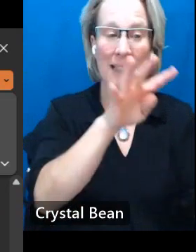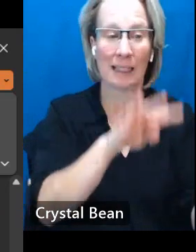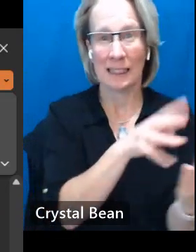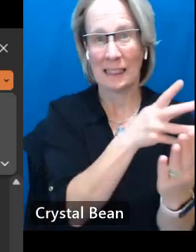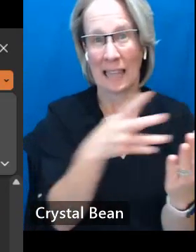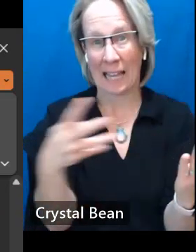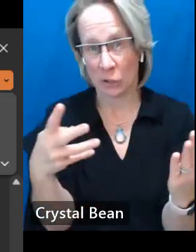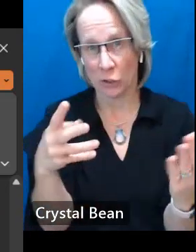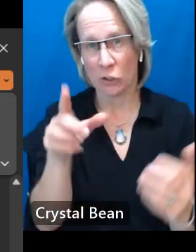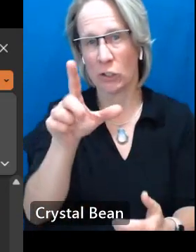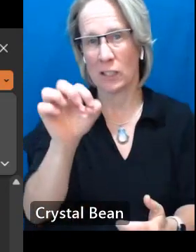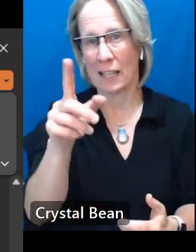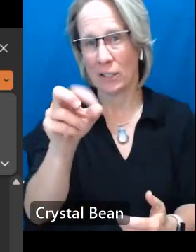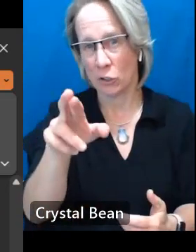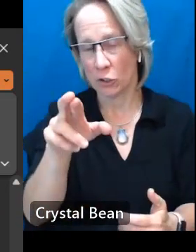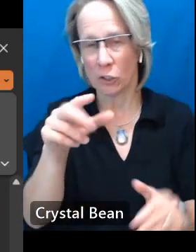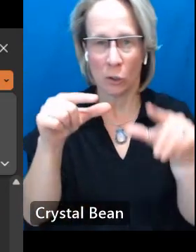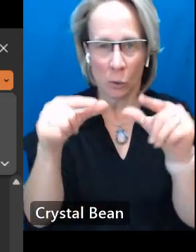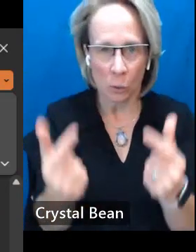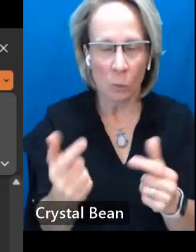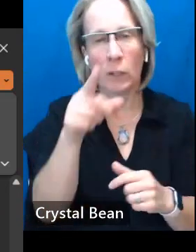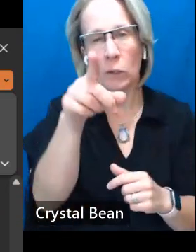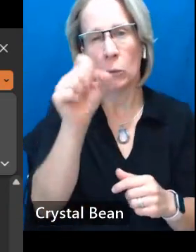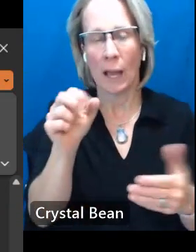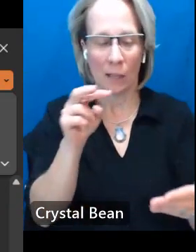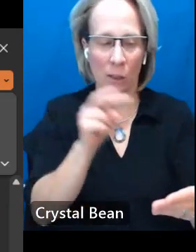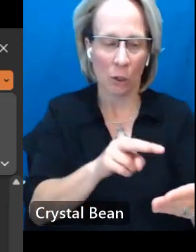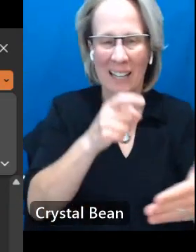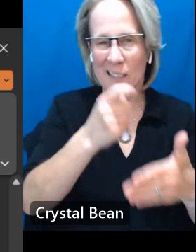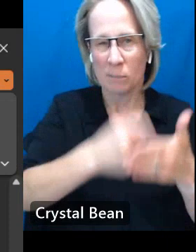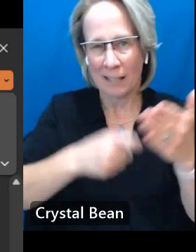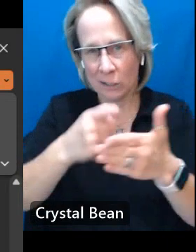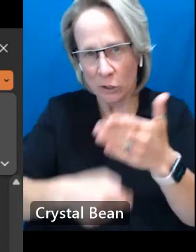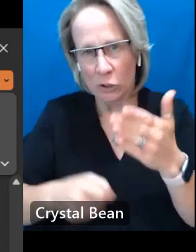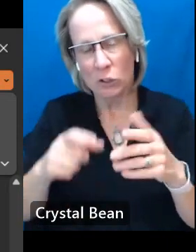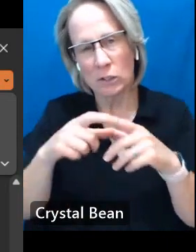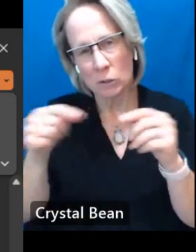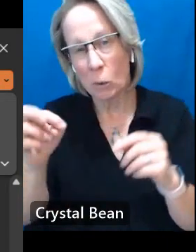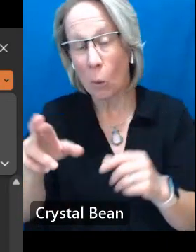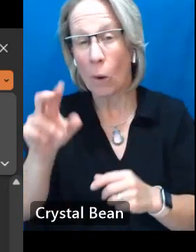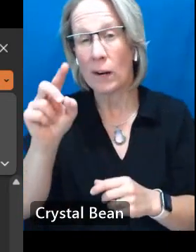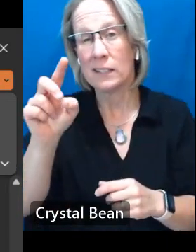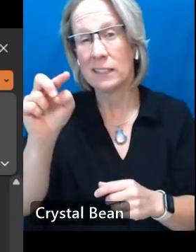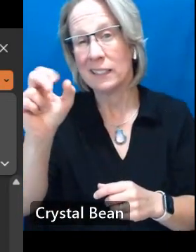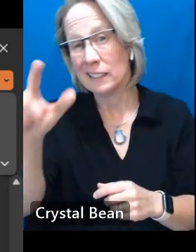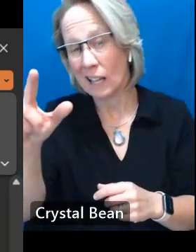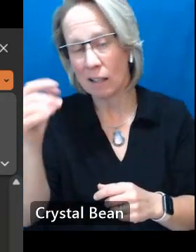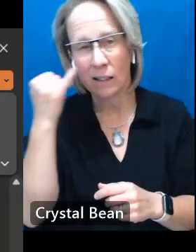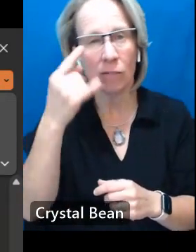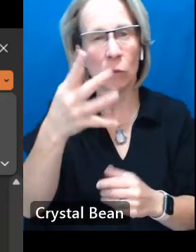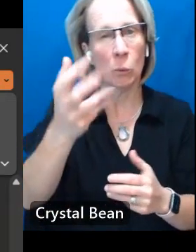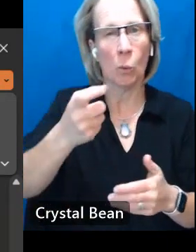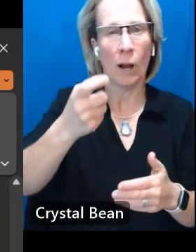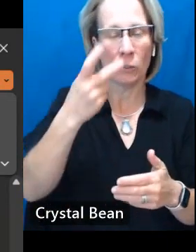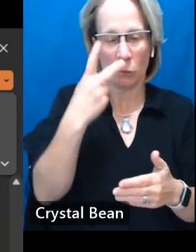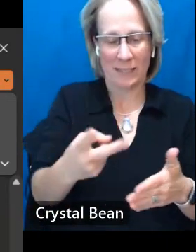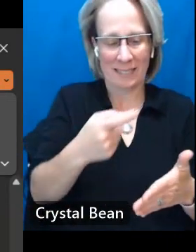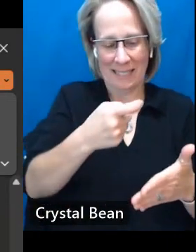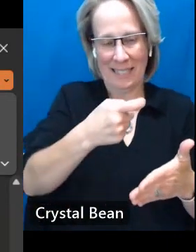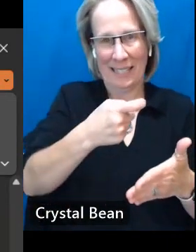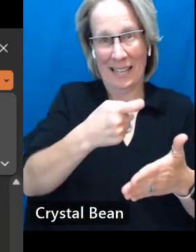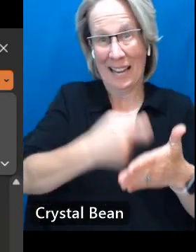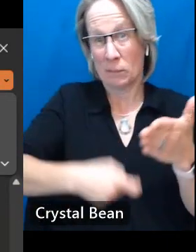you can look at the expenditure or the revenue budget or the detail ledger group. Again, if you want to see expenditures at that 6-digit line